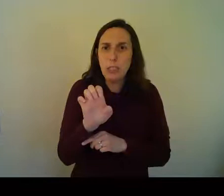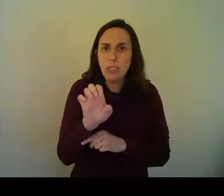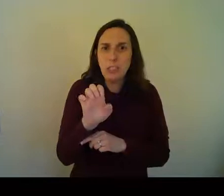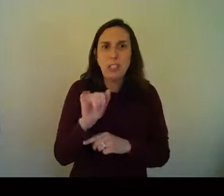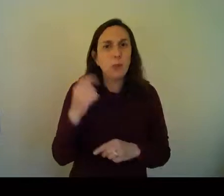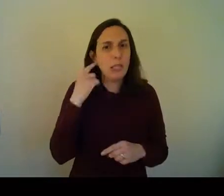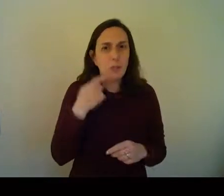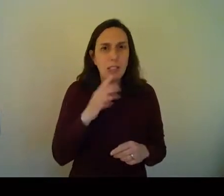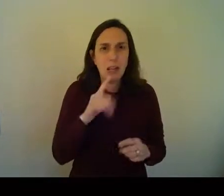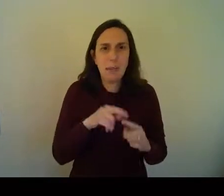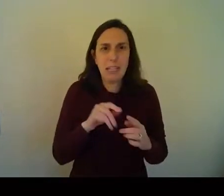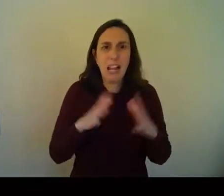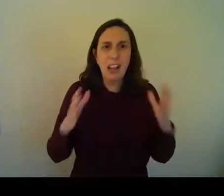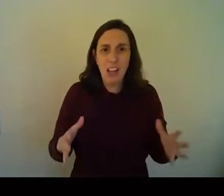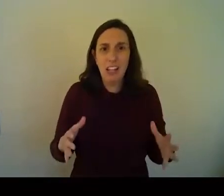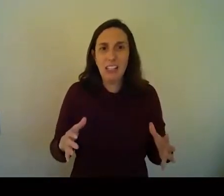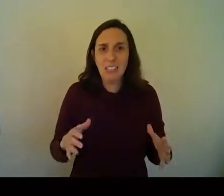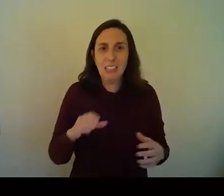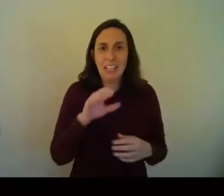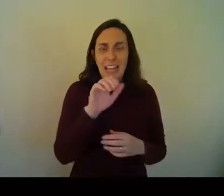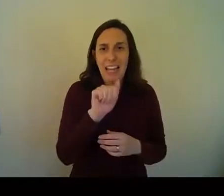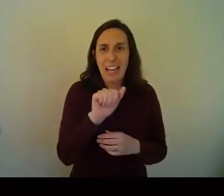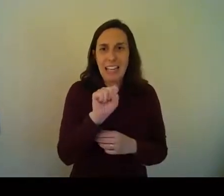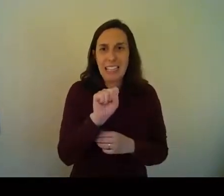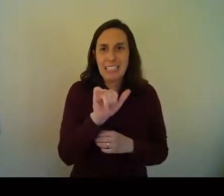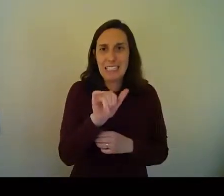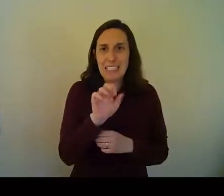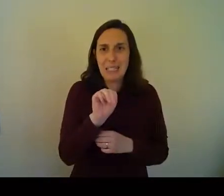in mathematics, is asymptotic behavior.